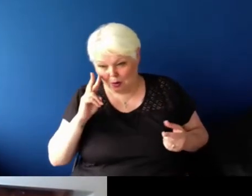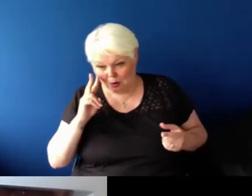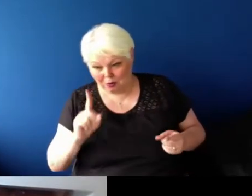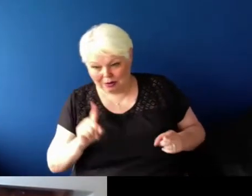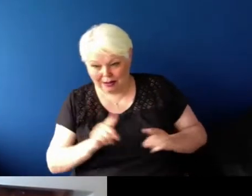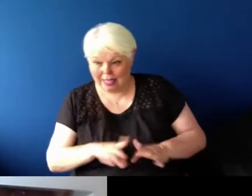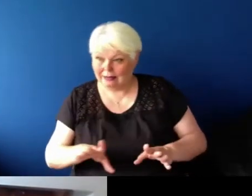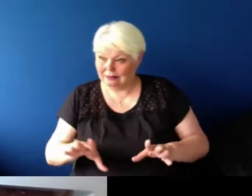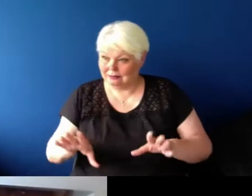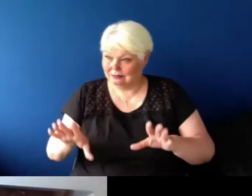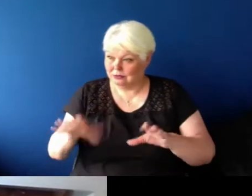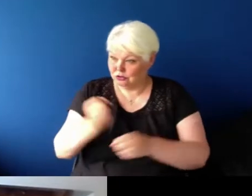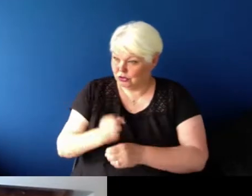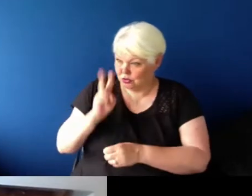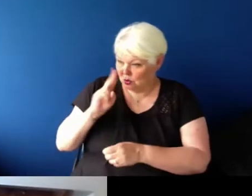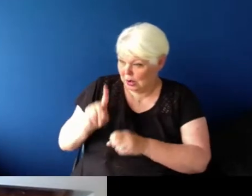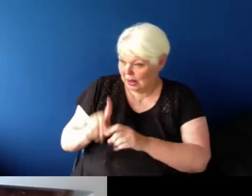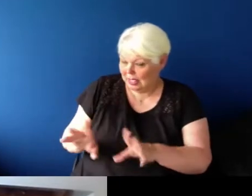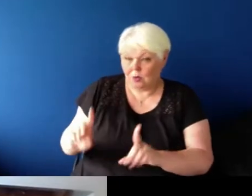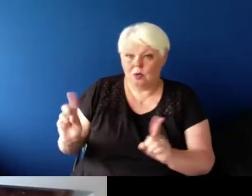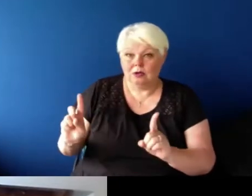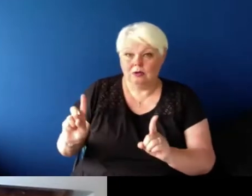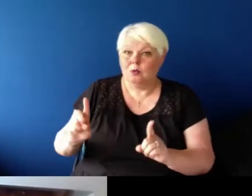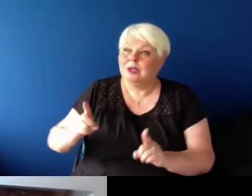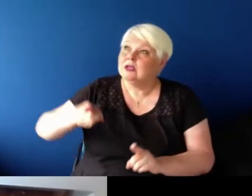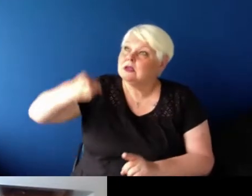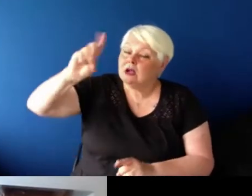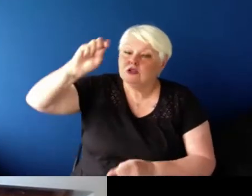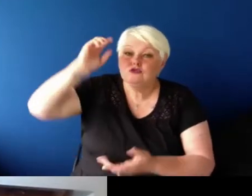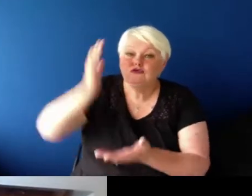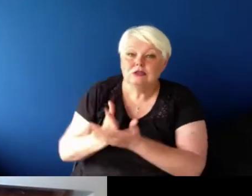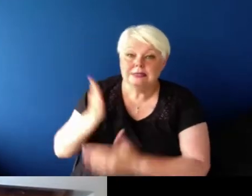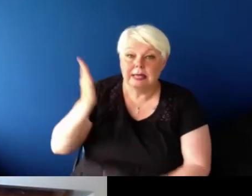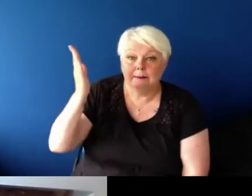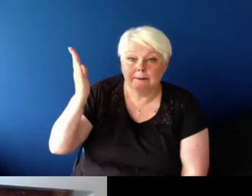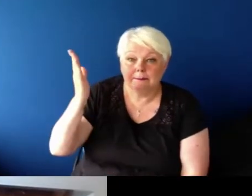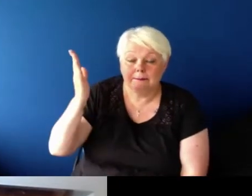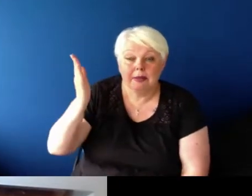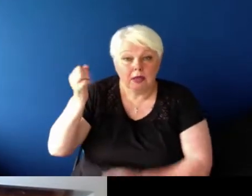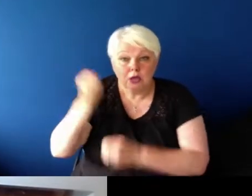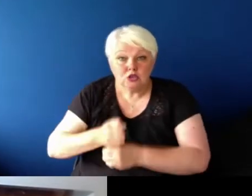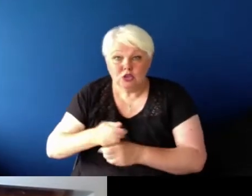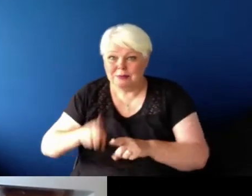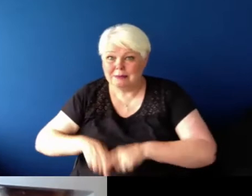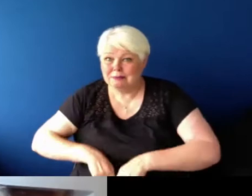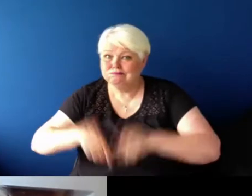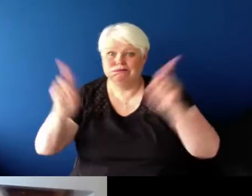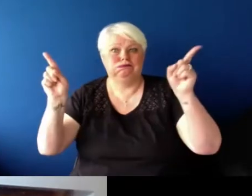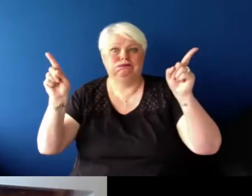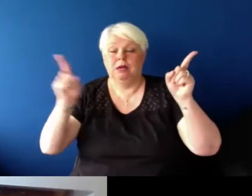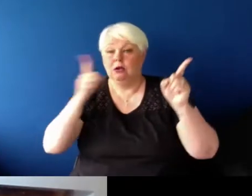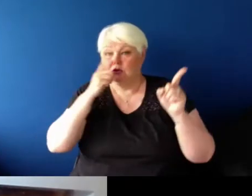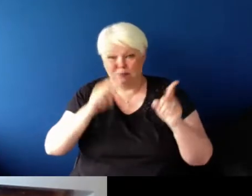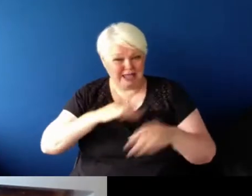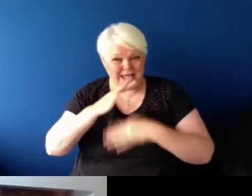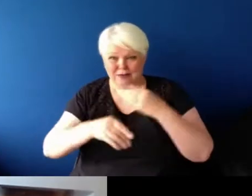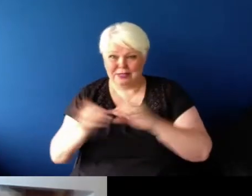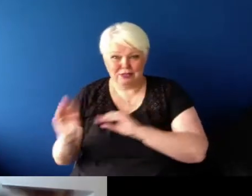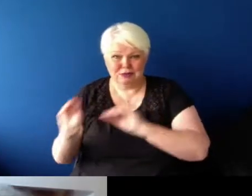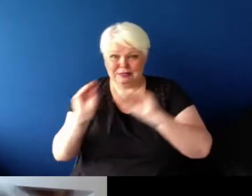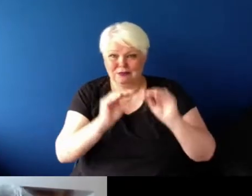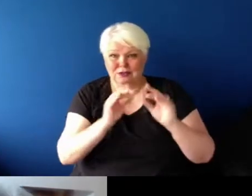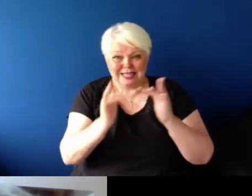God in that process. I think the church could be radically different. It might be that it all happens on the internet. It might be that it all